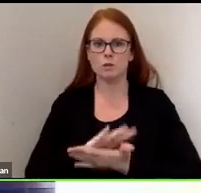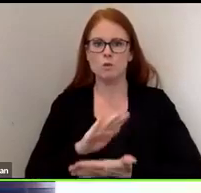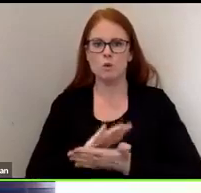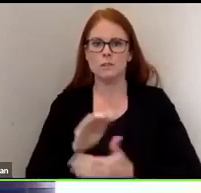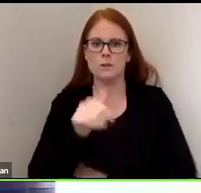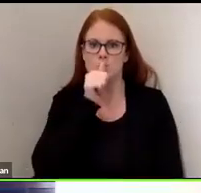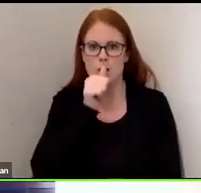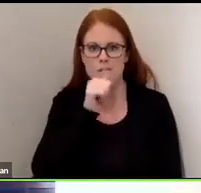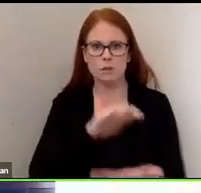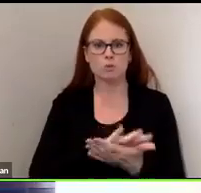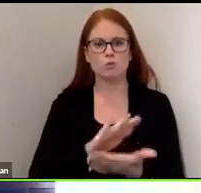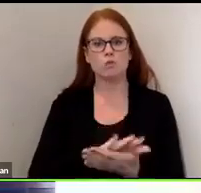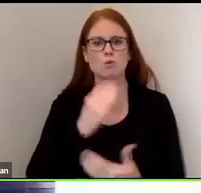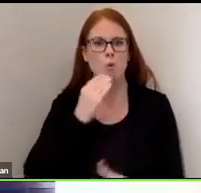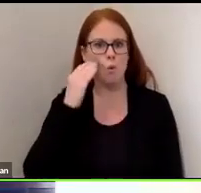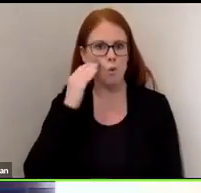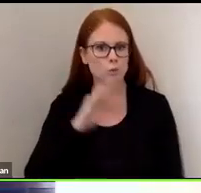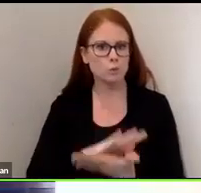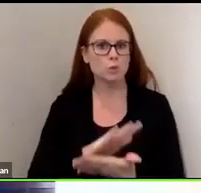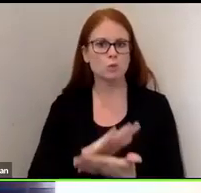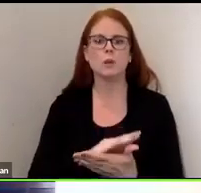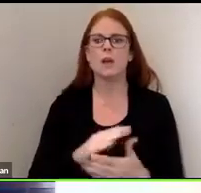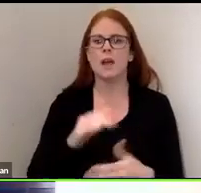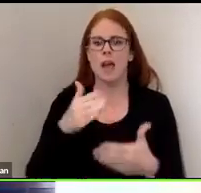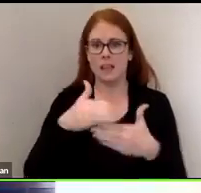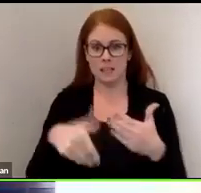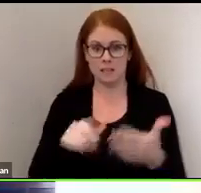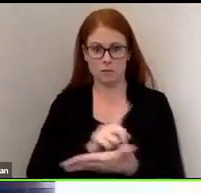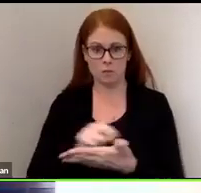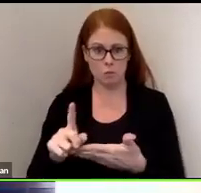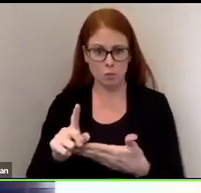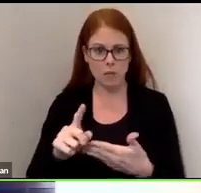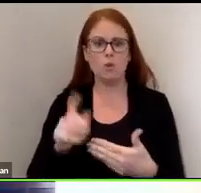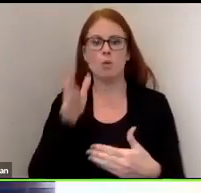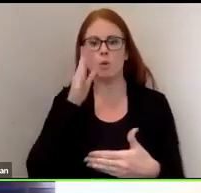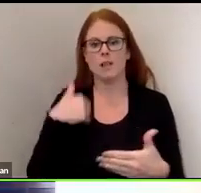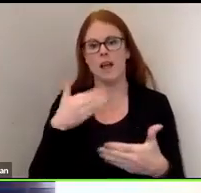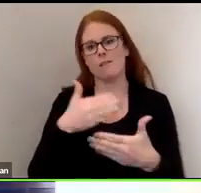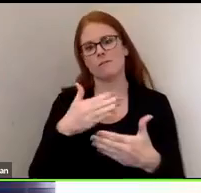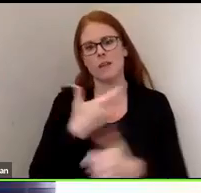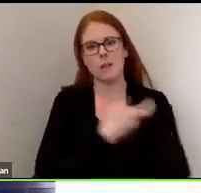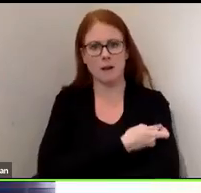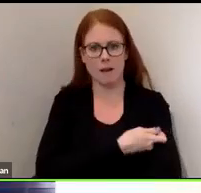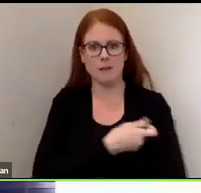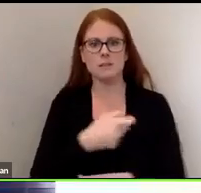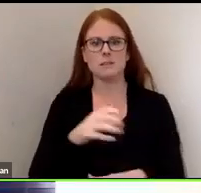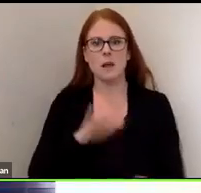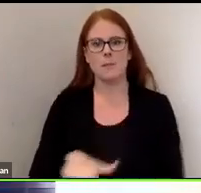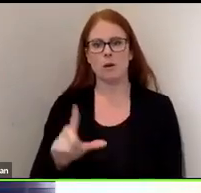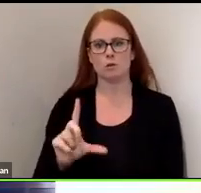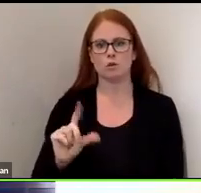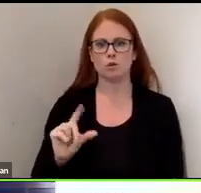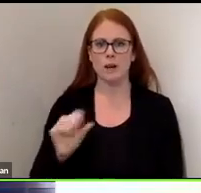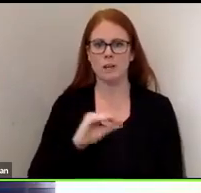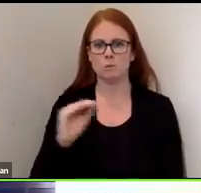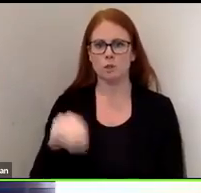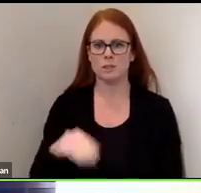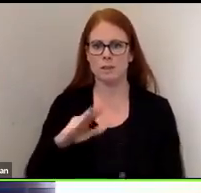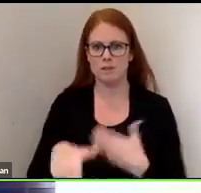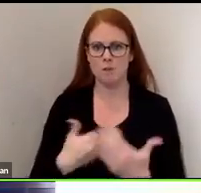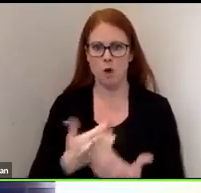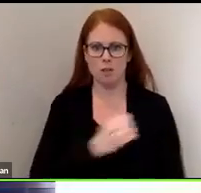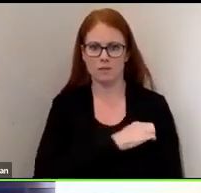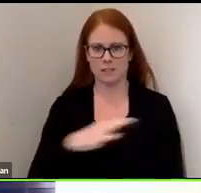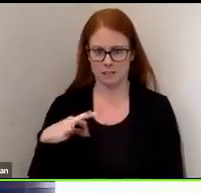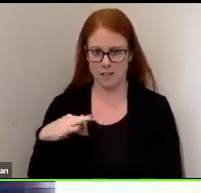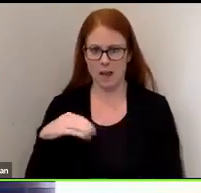our centers. And at the end of this week, it appears as though we will have immunized approximately 20% of all of the staff in